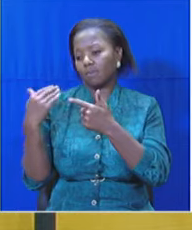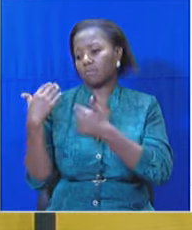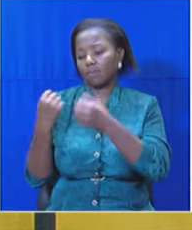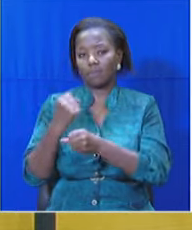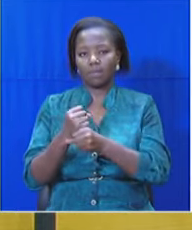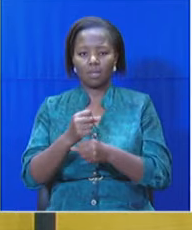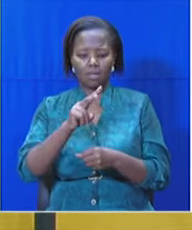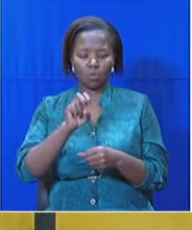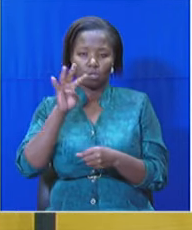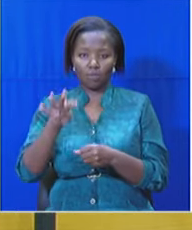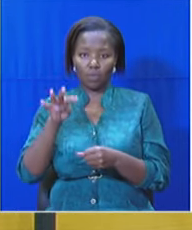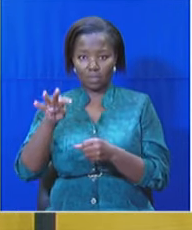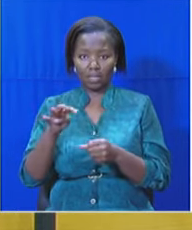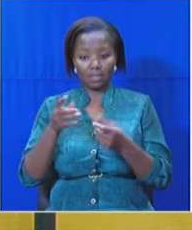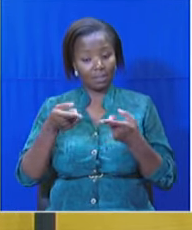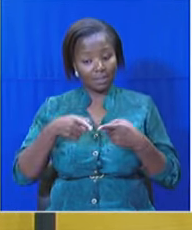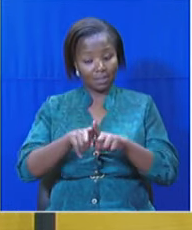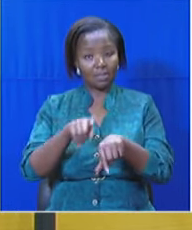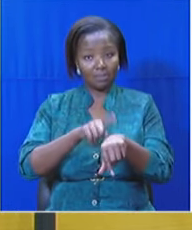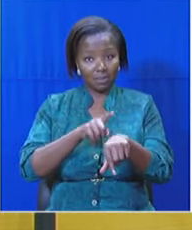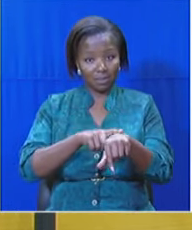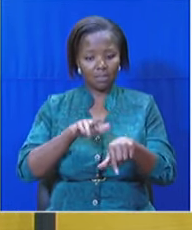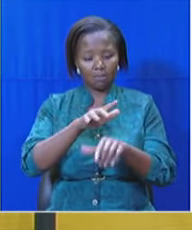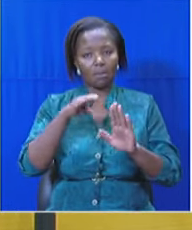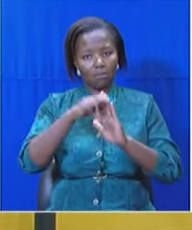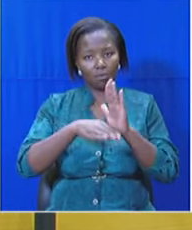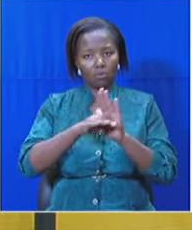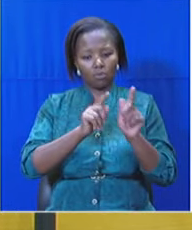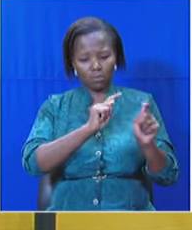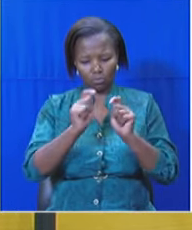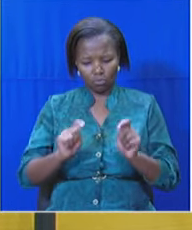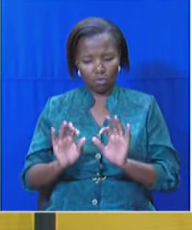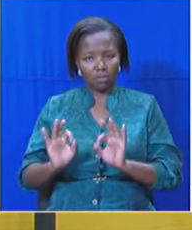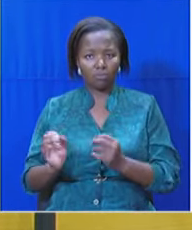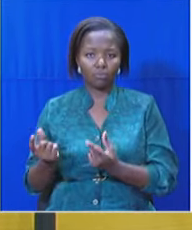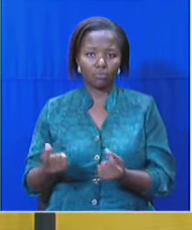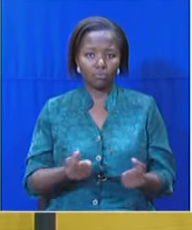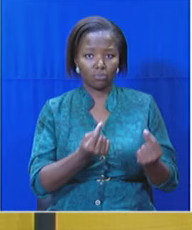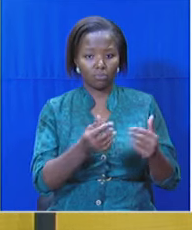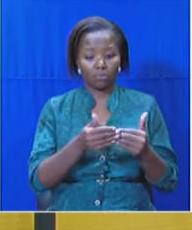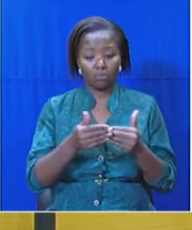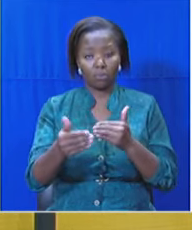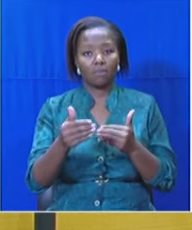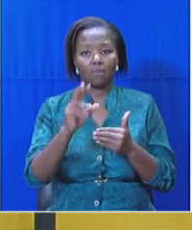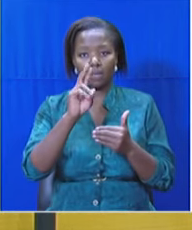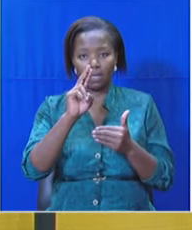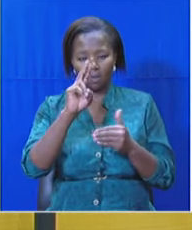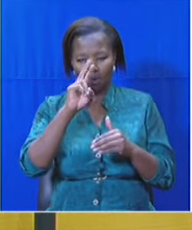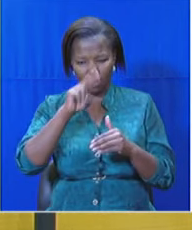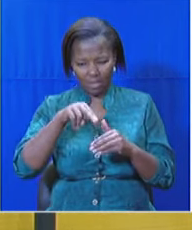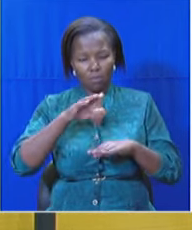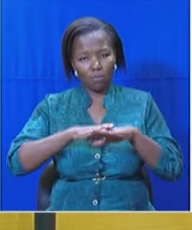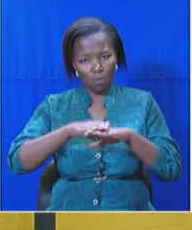rescoped, upgraded. The cadastre IT infrastructure is scheduled for completion this year